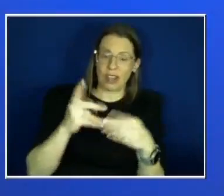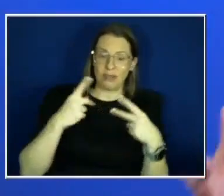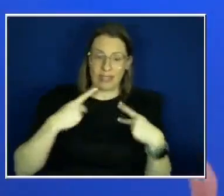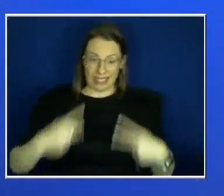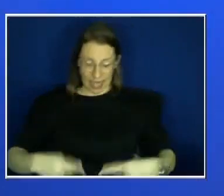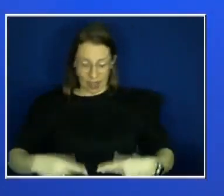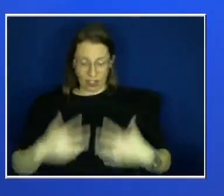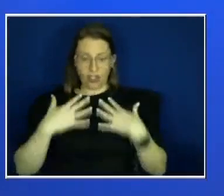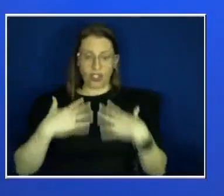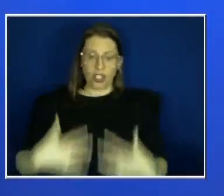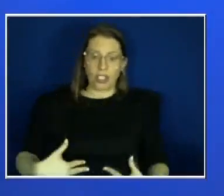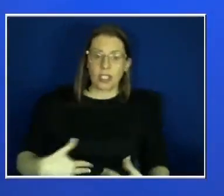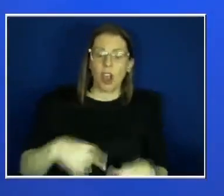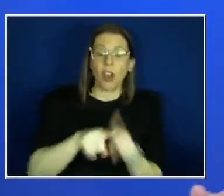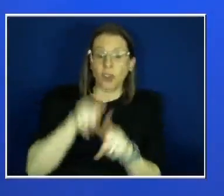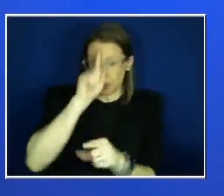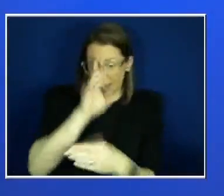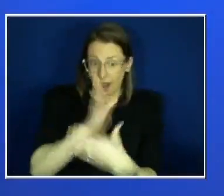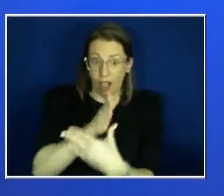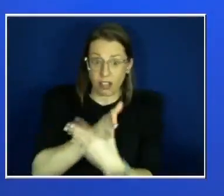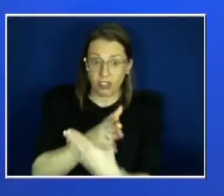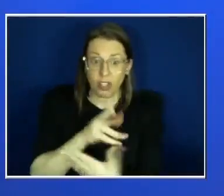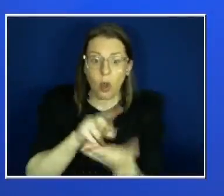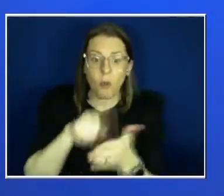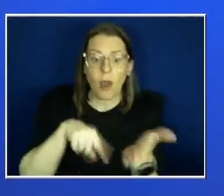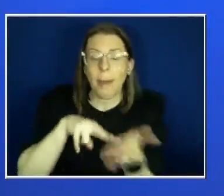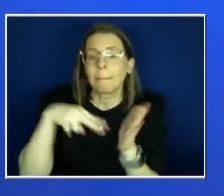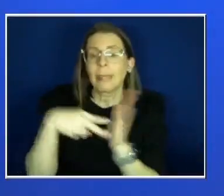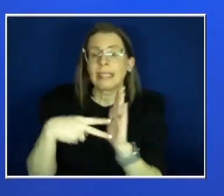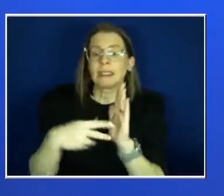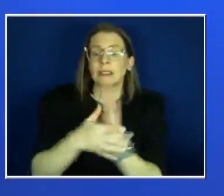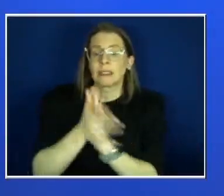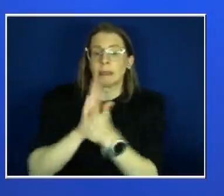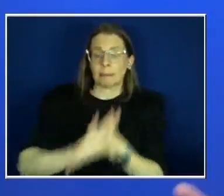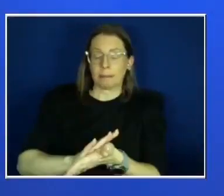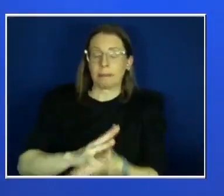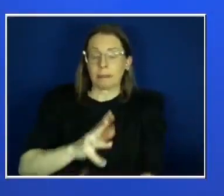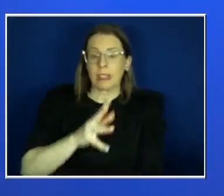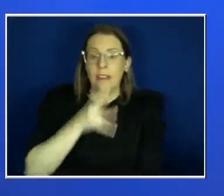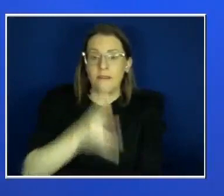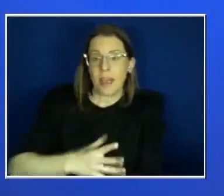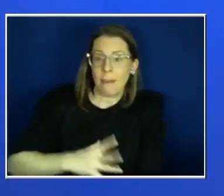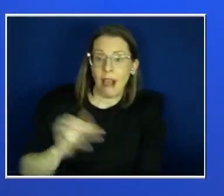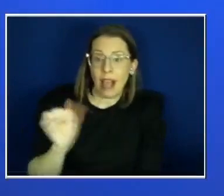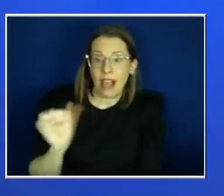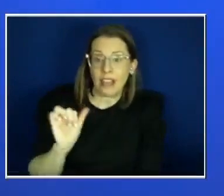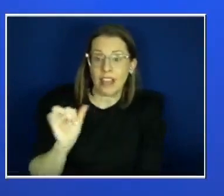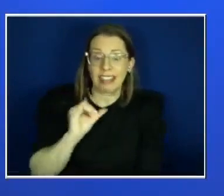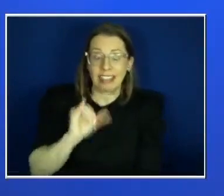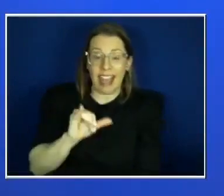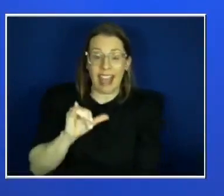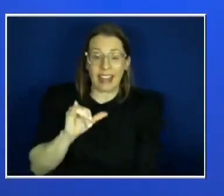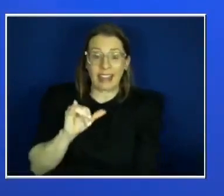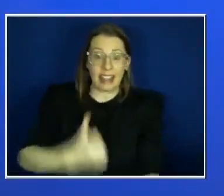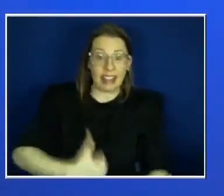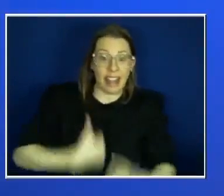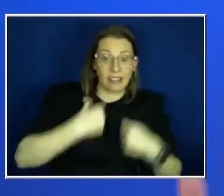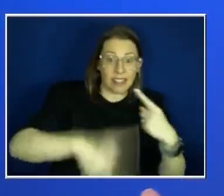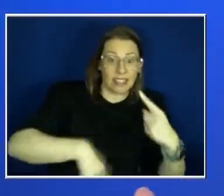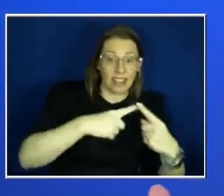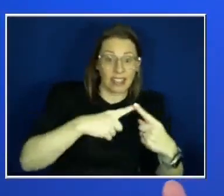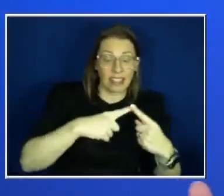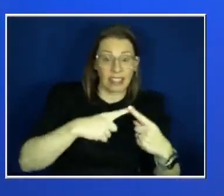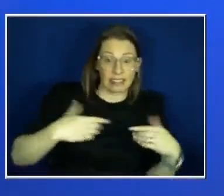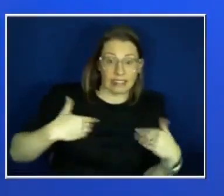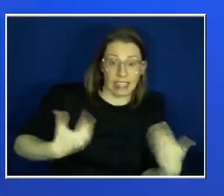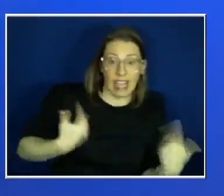and the psychology of what it means to be a female athlete, what it means to go through that life cycle from early days on into